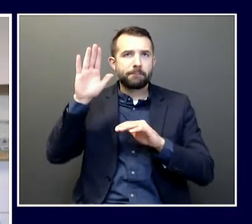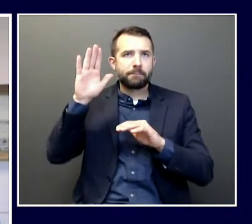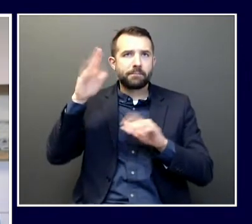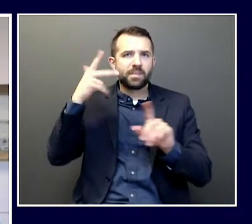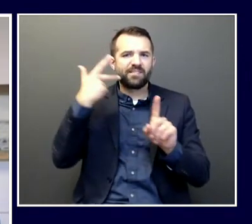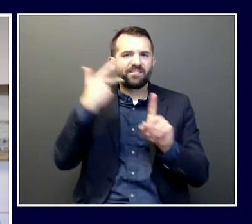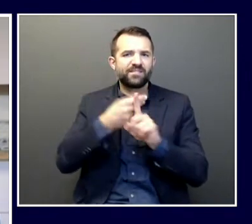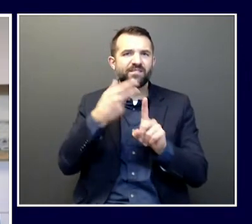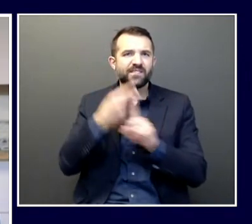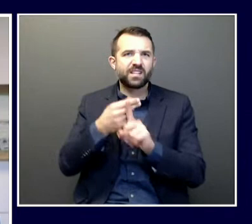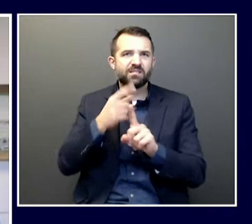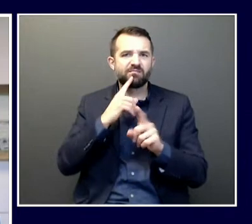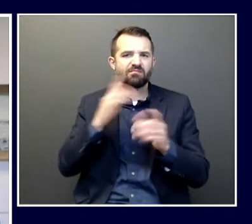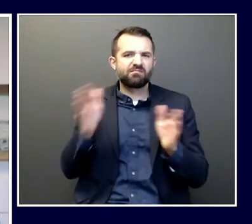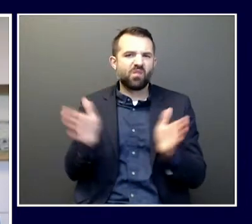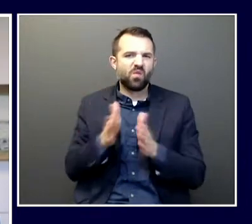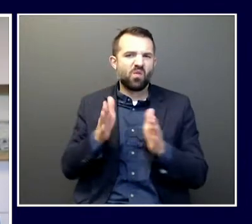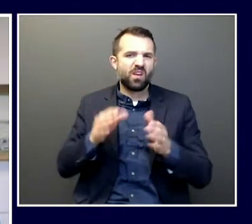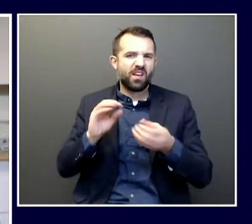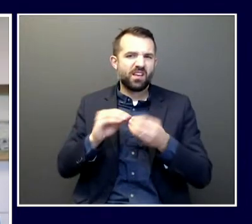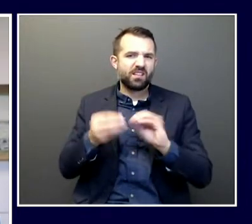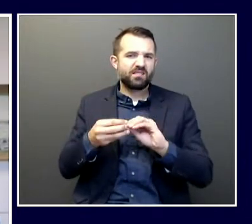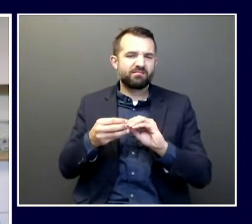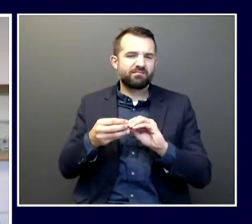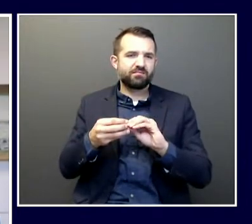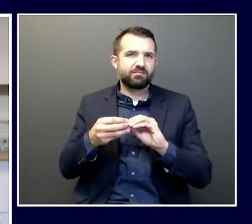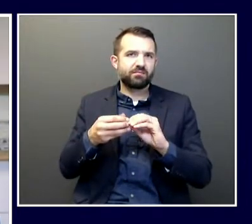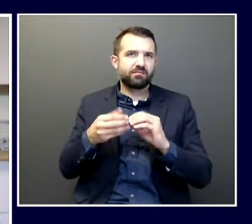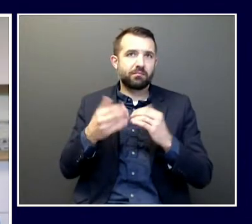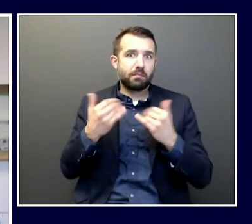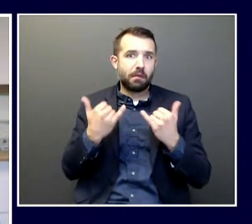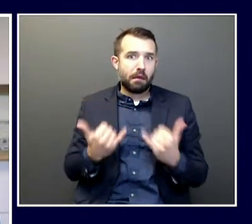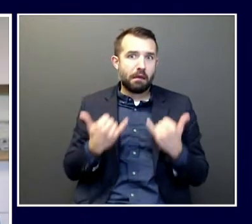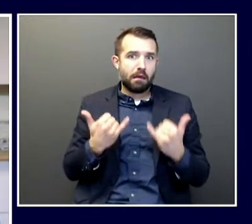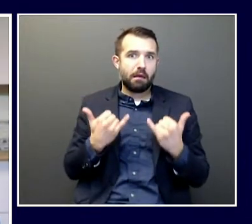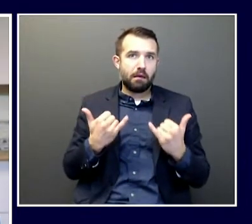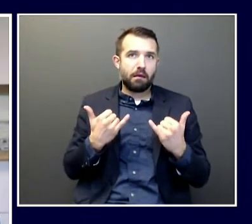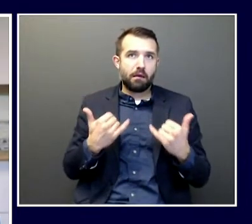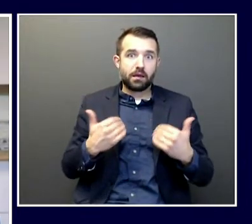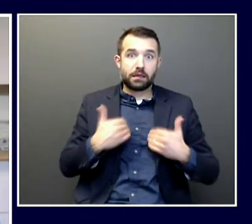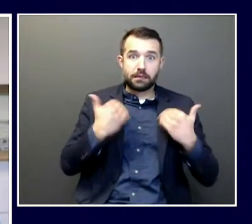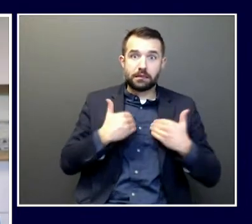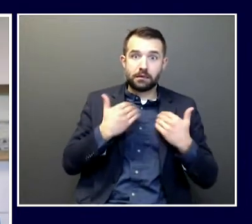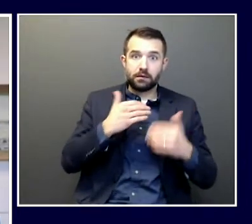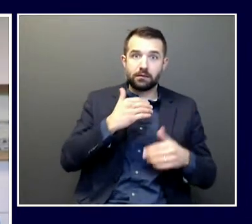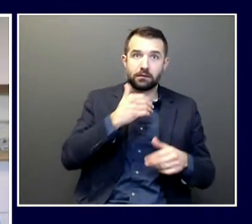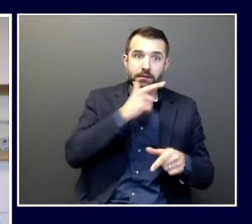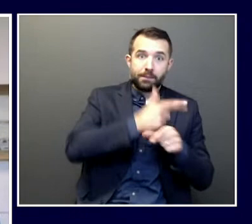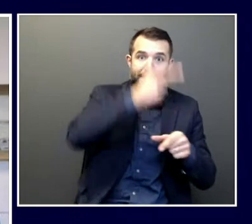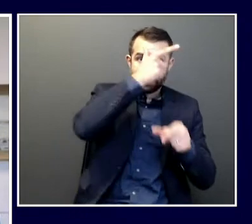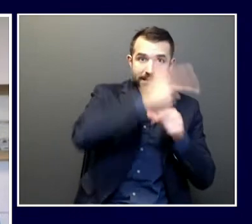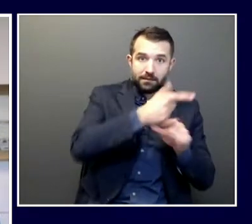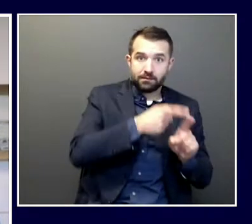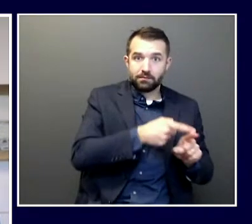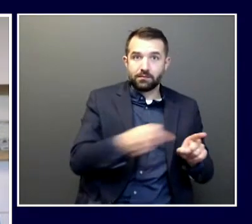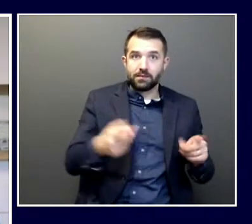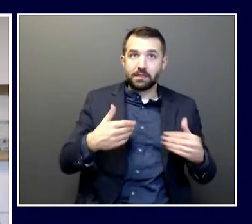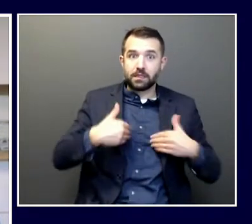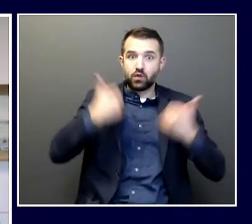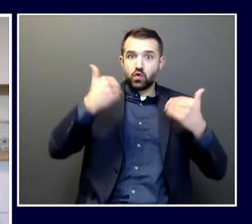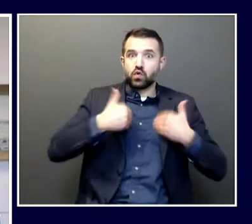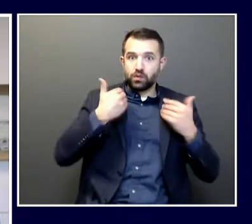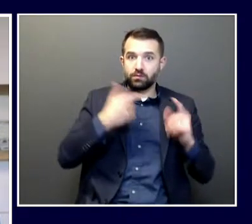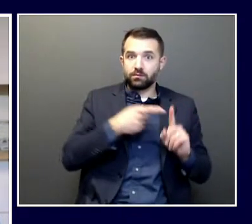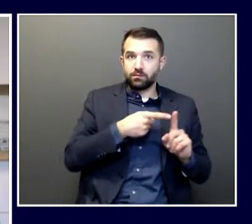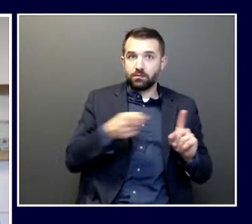but now, their brothers and sisters are getting offered the vaccine. Is there any thought about